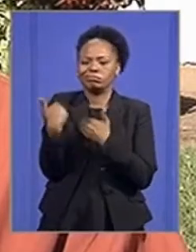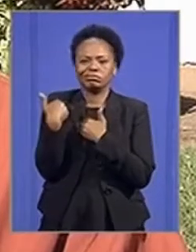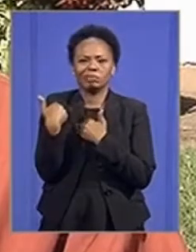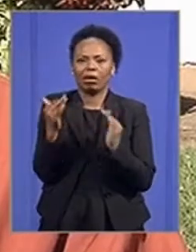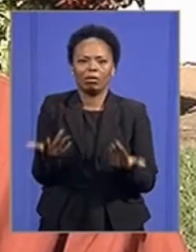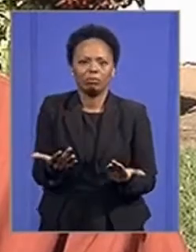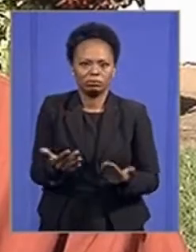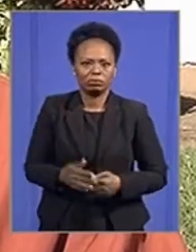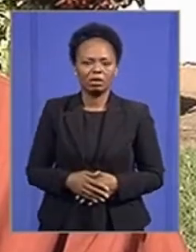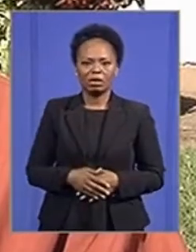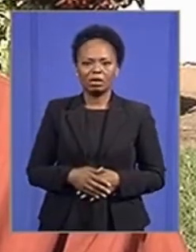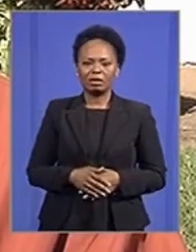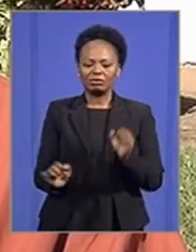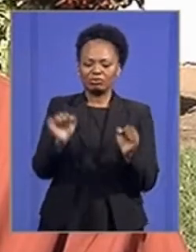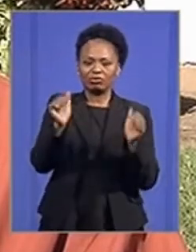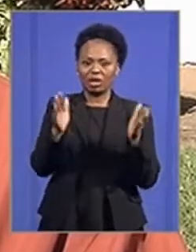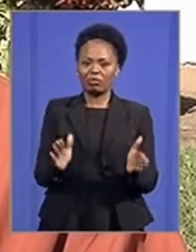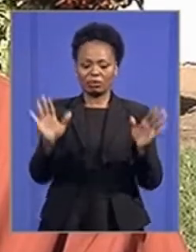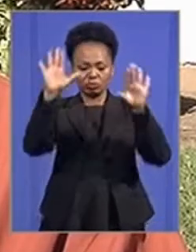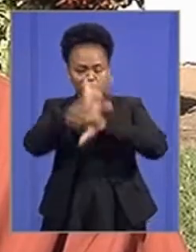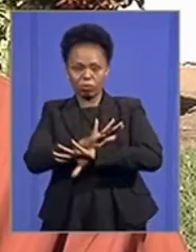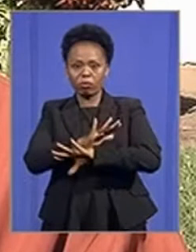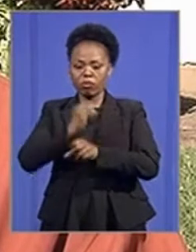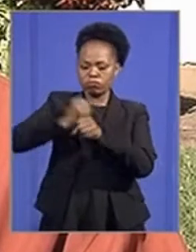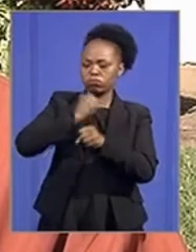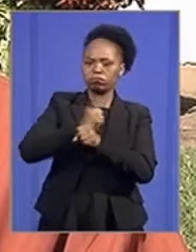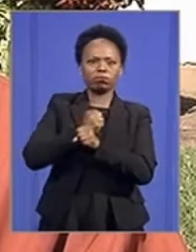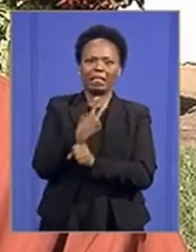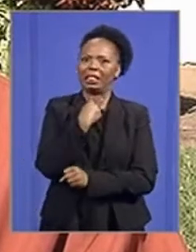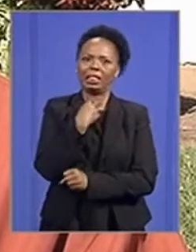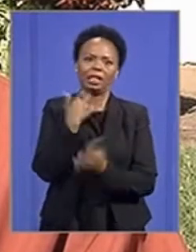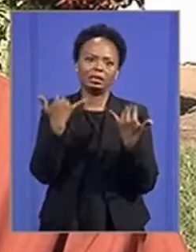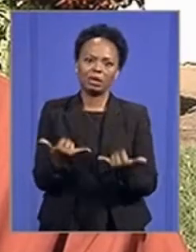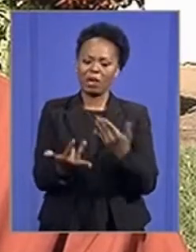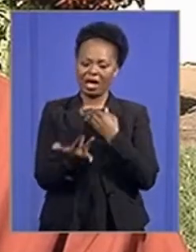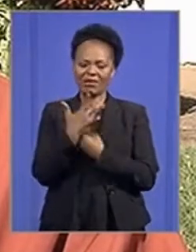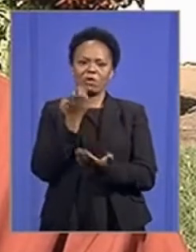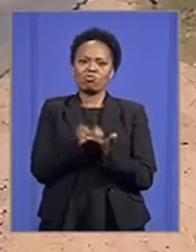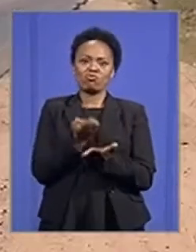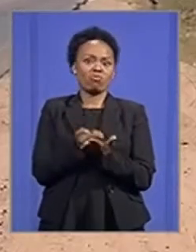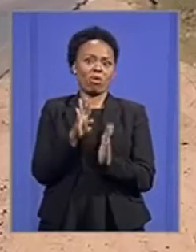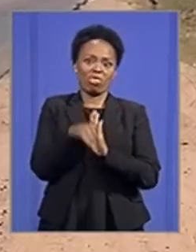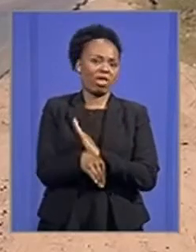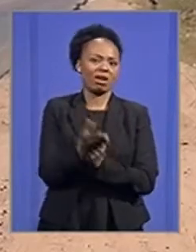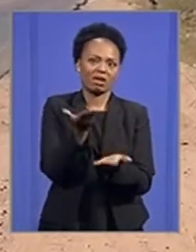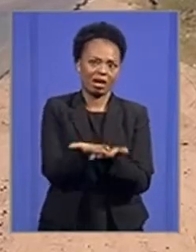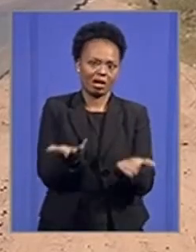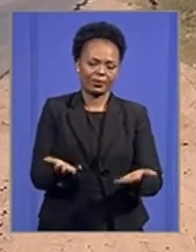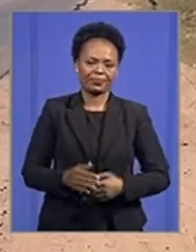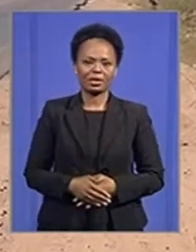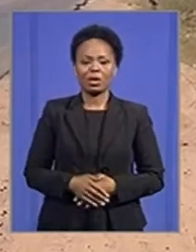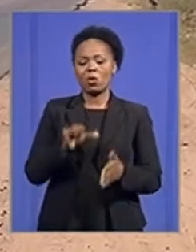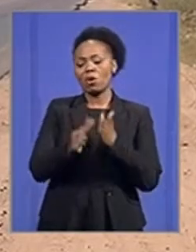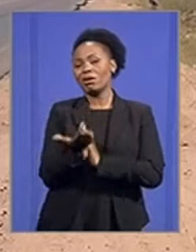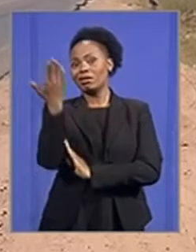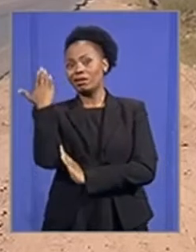tsa rona di sa kgona go chase bosigo pila, then that thing it tlo affecta economy thata. Mo mafelong a beke a fetileng